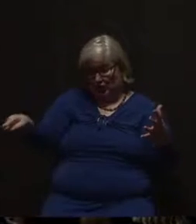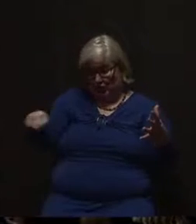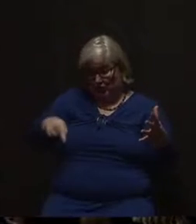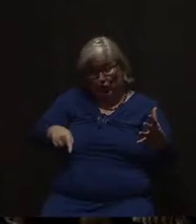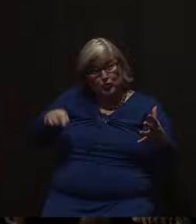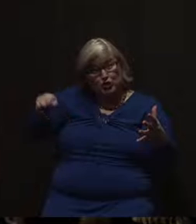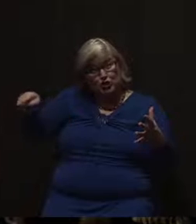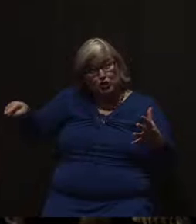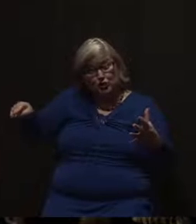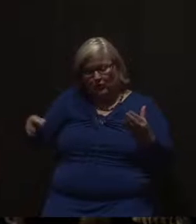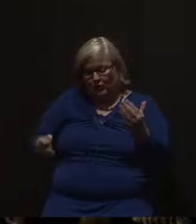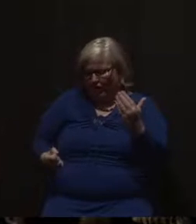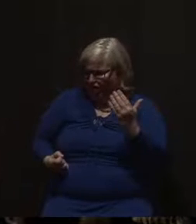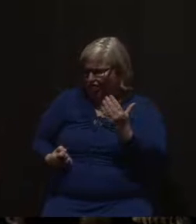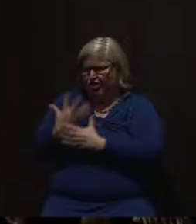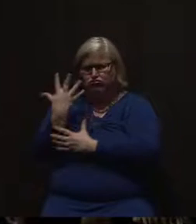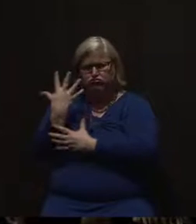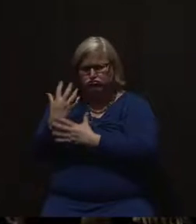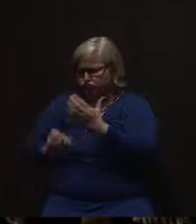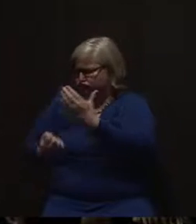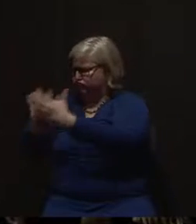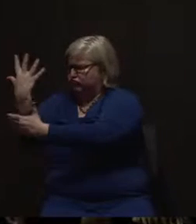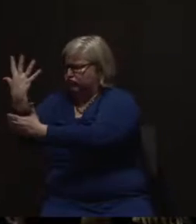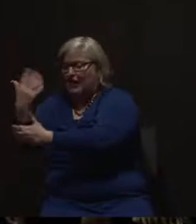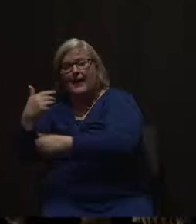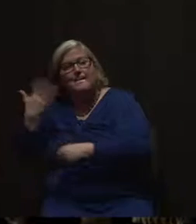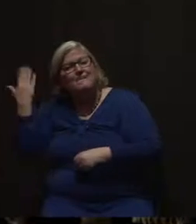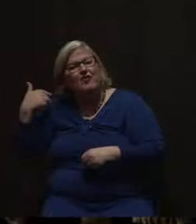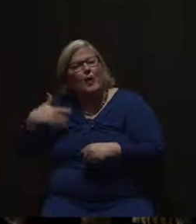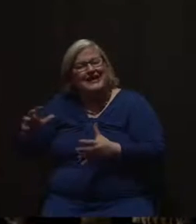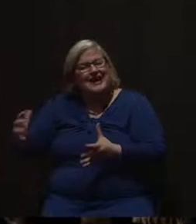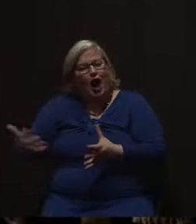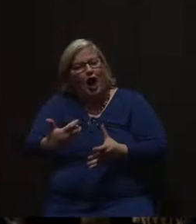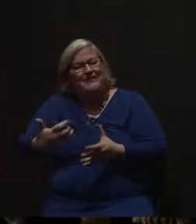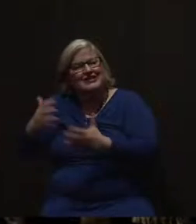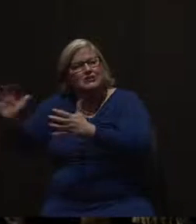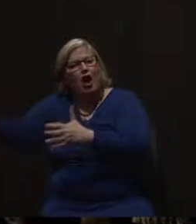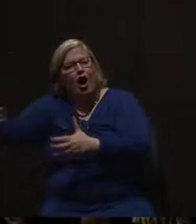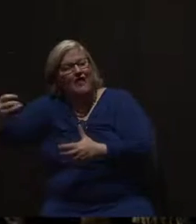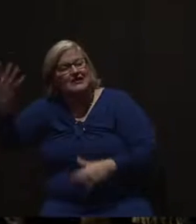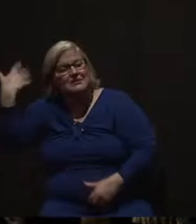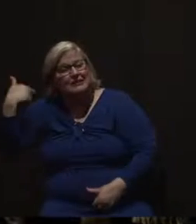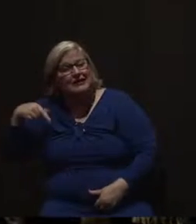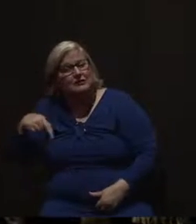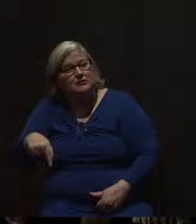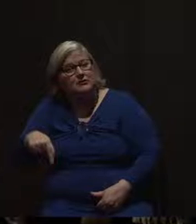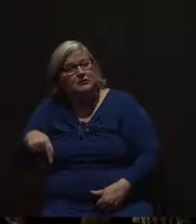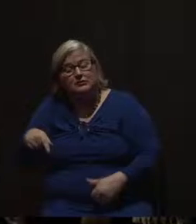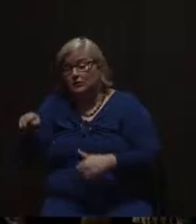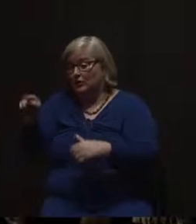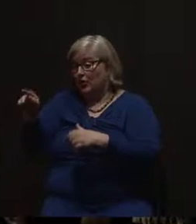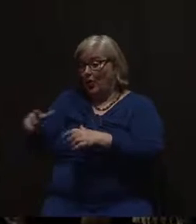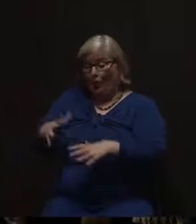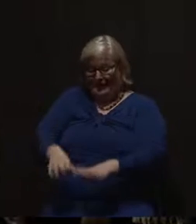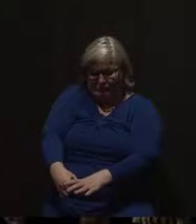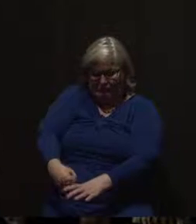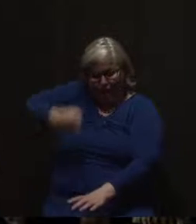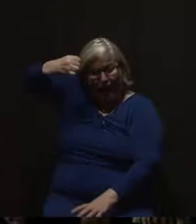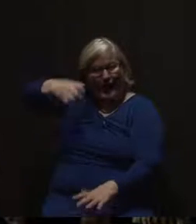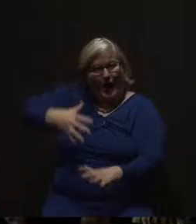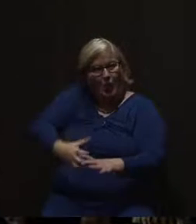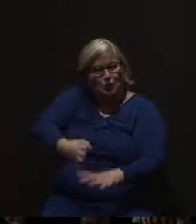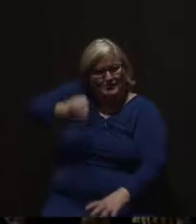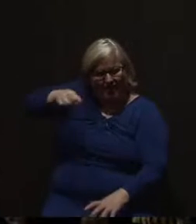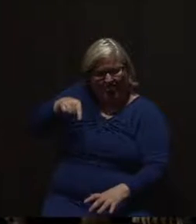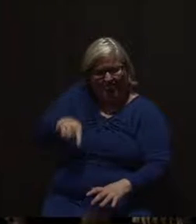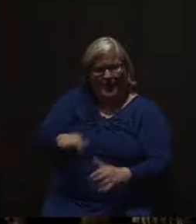two plots that had been harvested. It did so most vigorously on the plot where the grass was pulled out by the roots. So